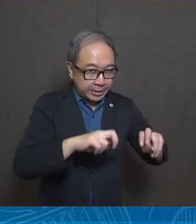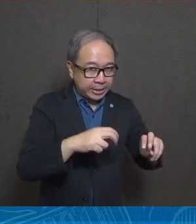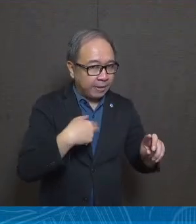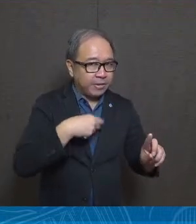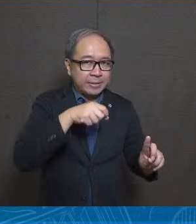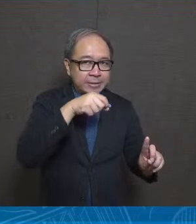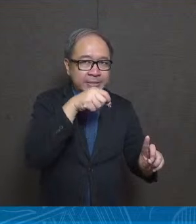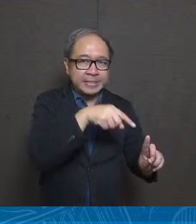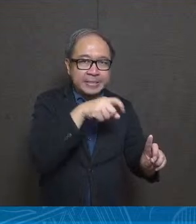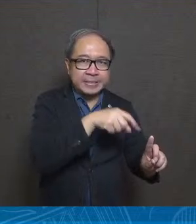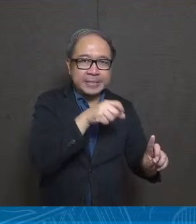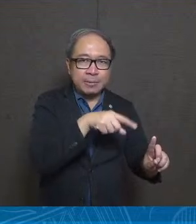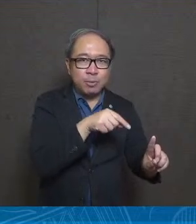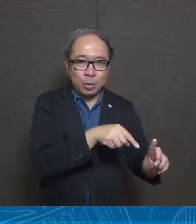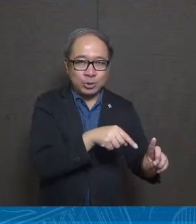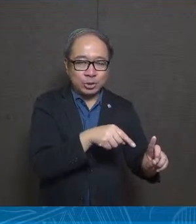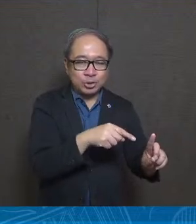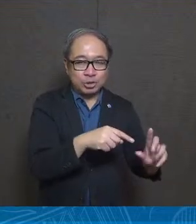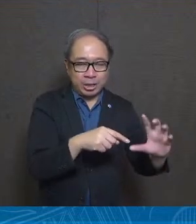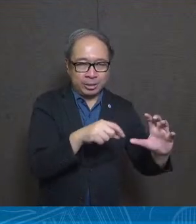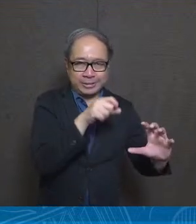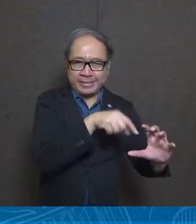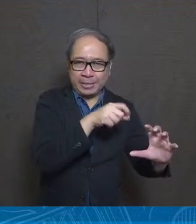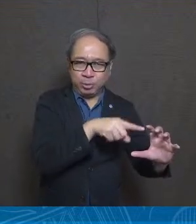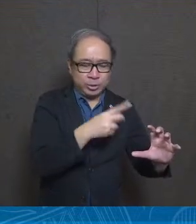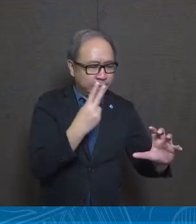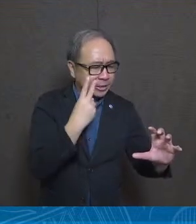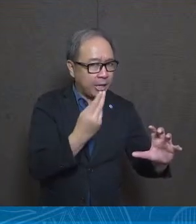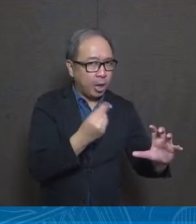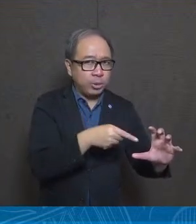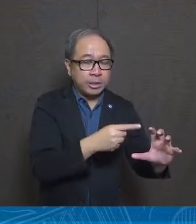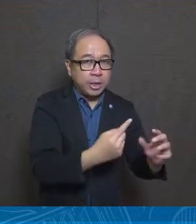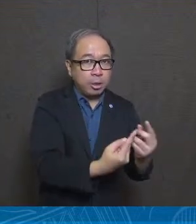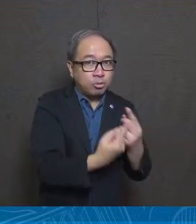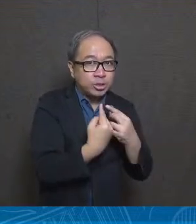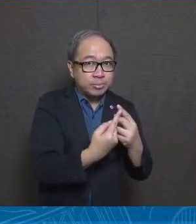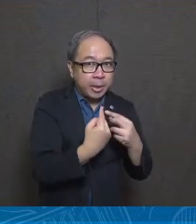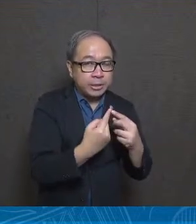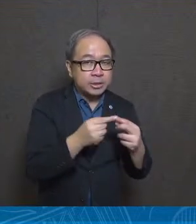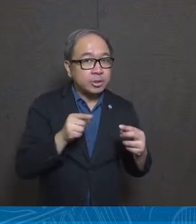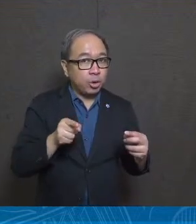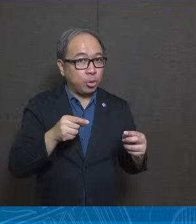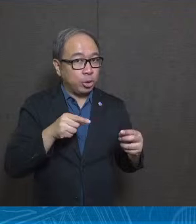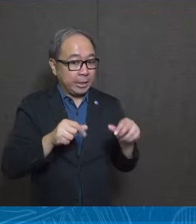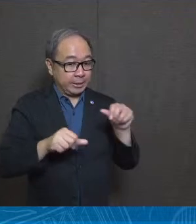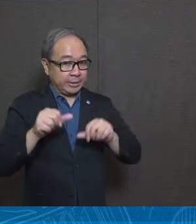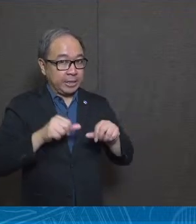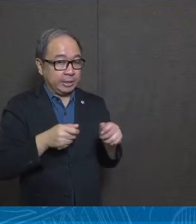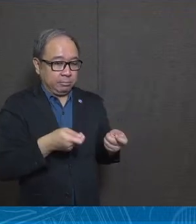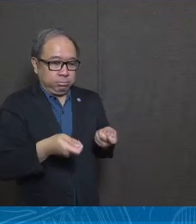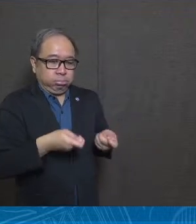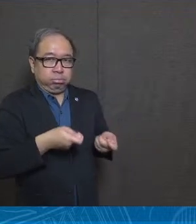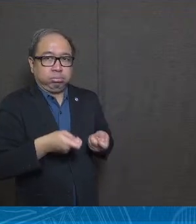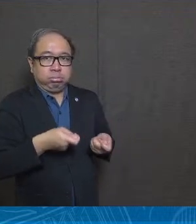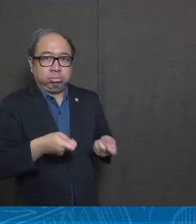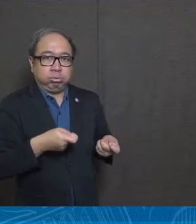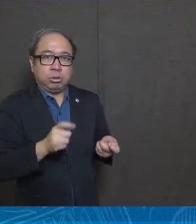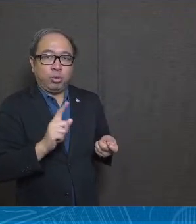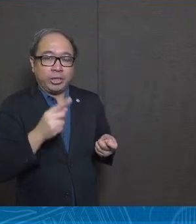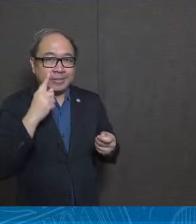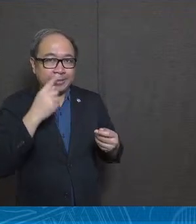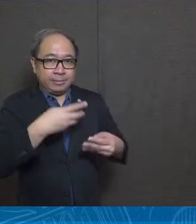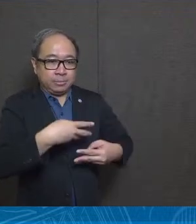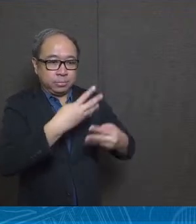see how the model responds. Then they manipulate the nodes that are